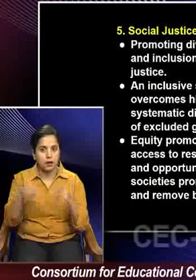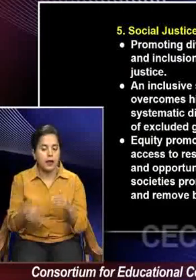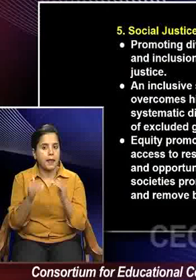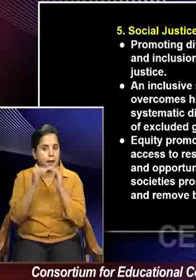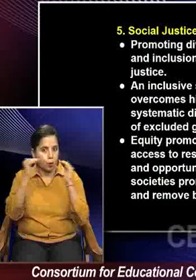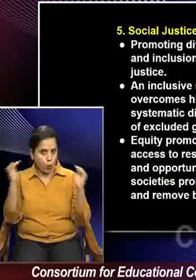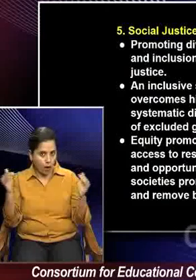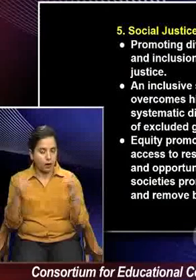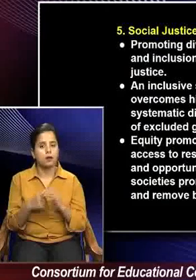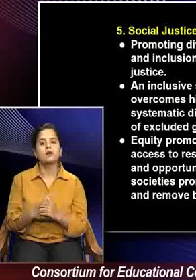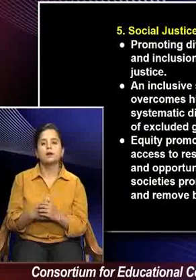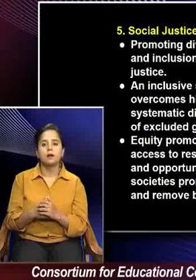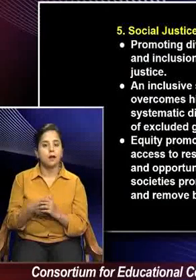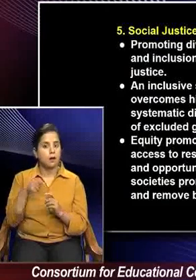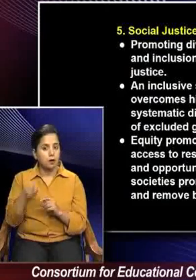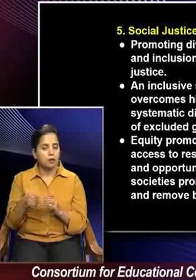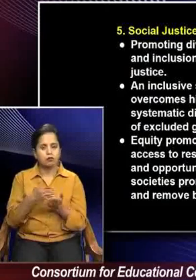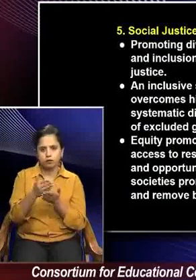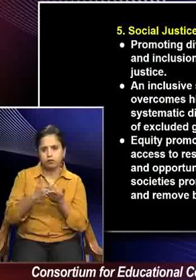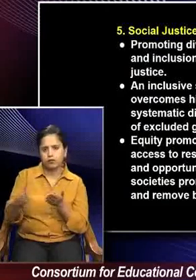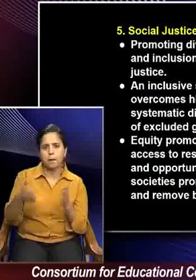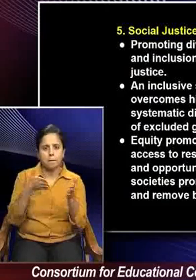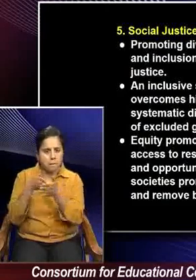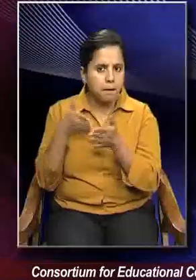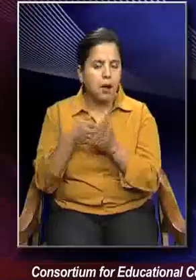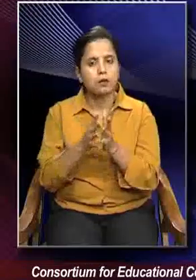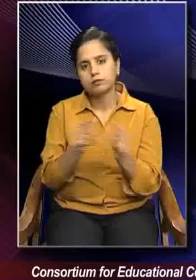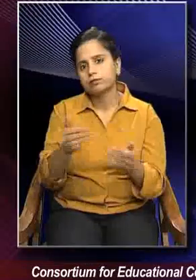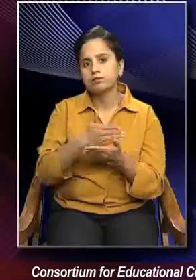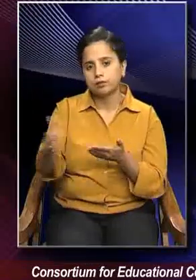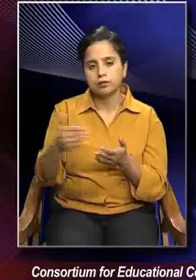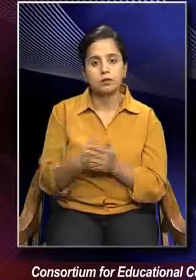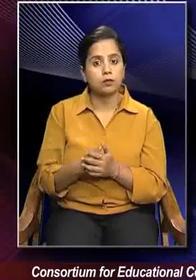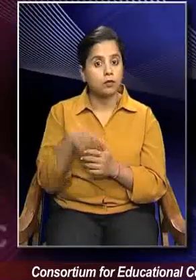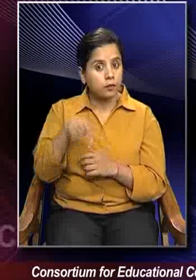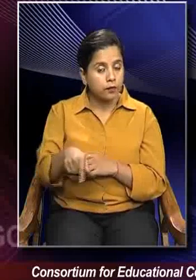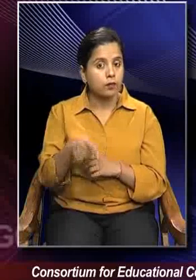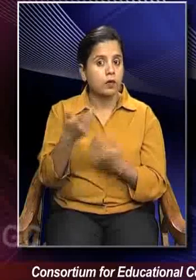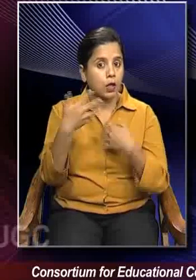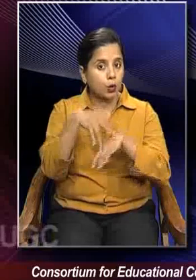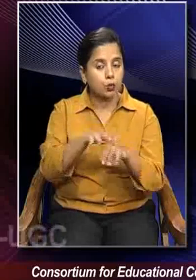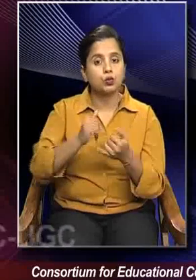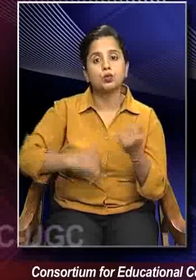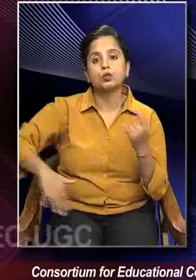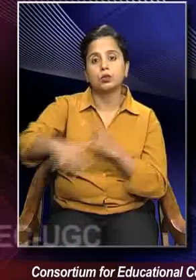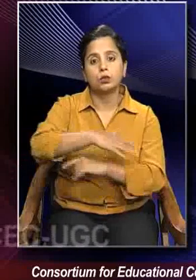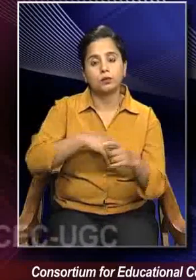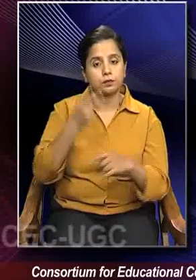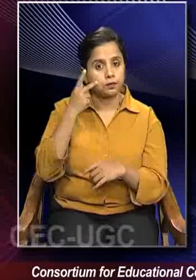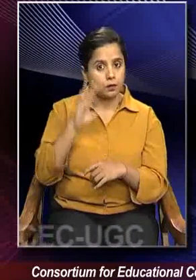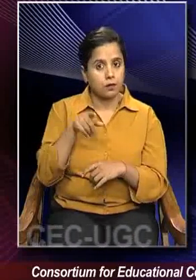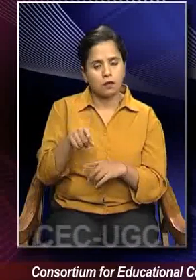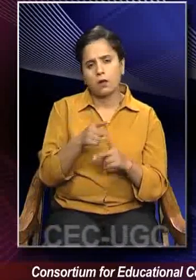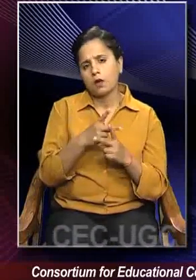equality and remove the barriers. And inclusive society has